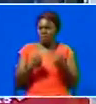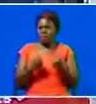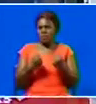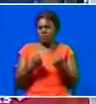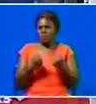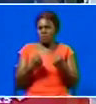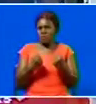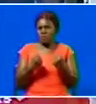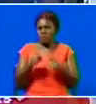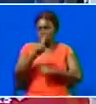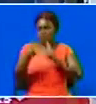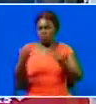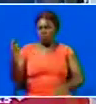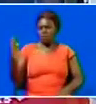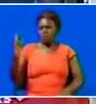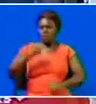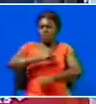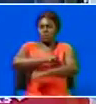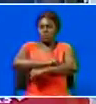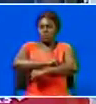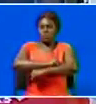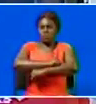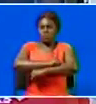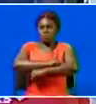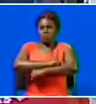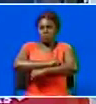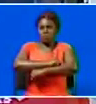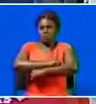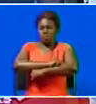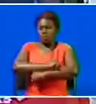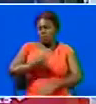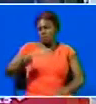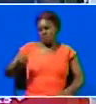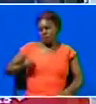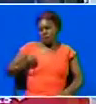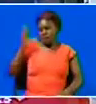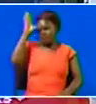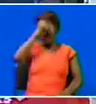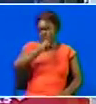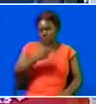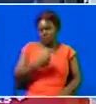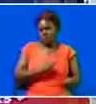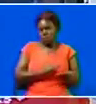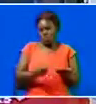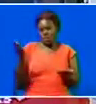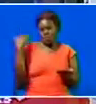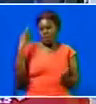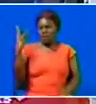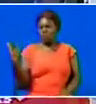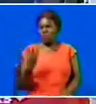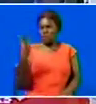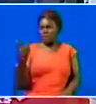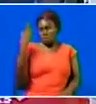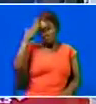the questions about insecurity in schools, Saadia Eden Mohammed disappeared last Wednesday and her